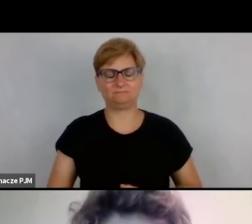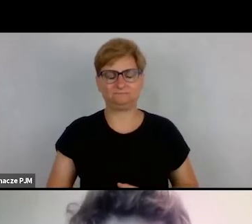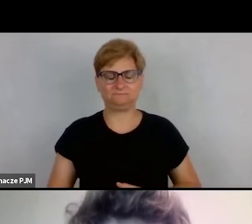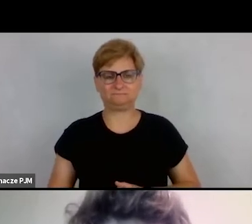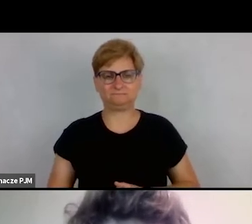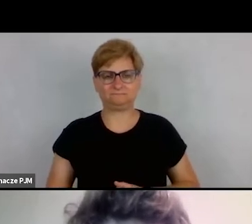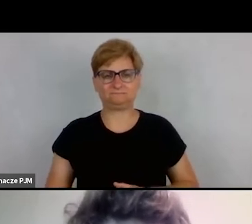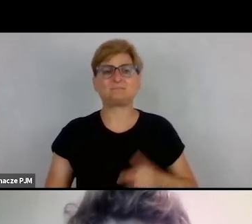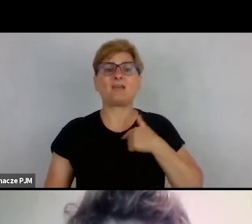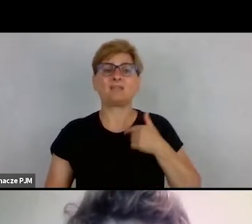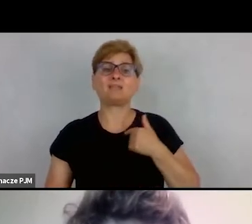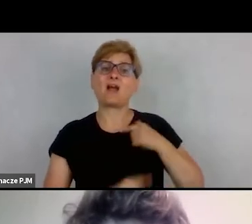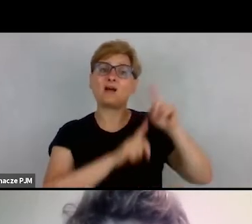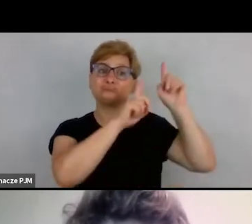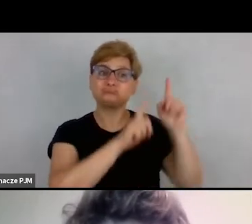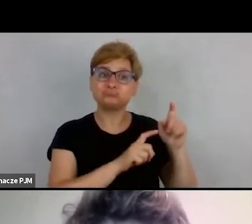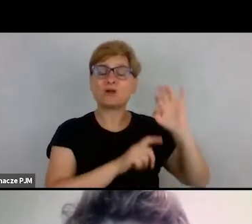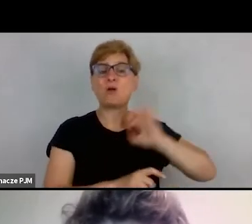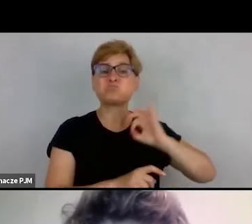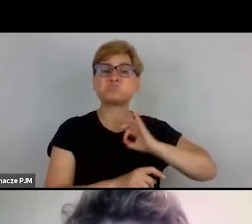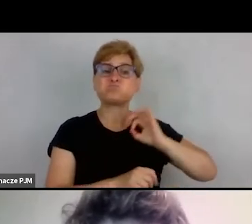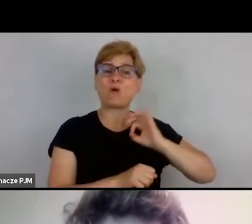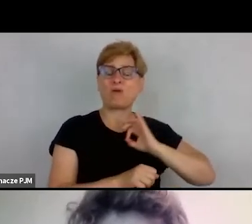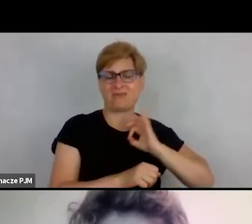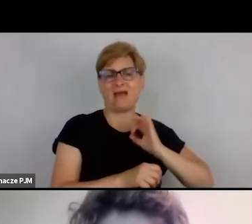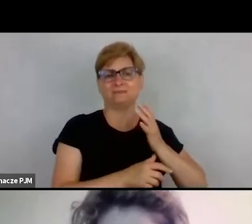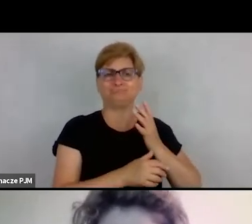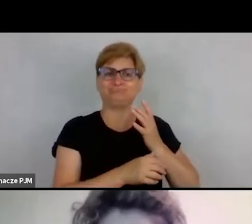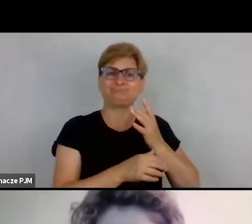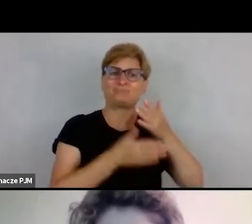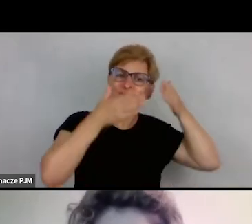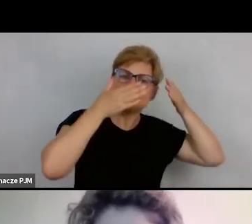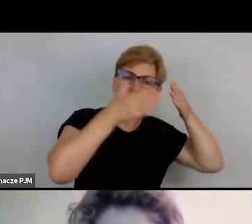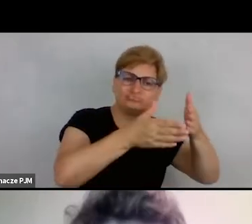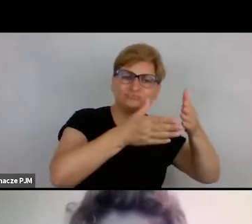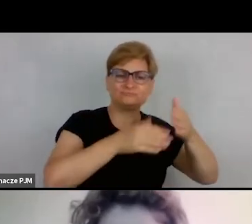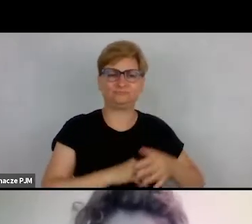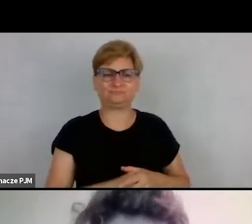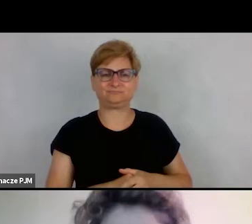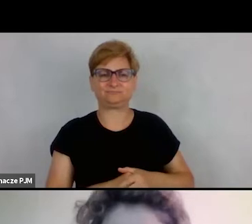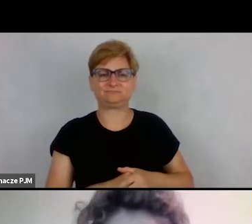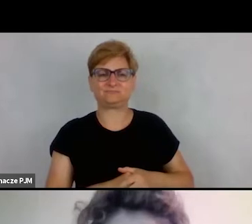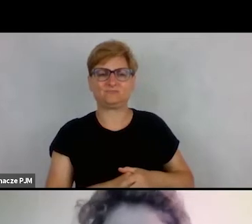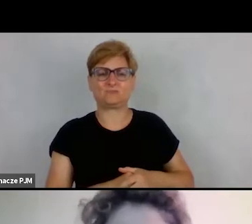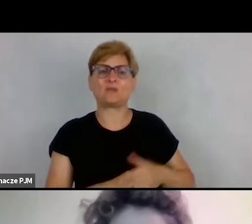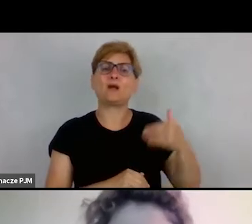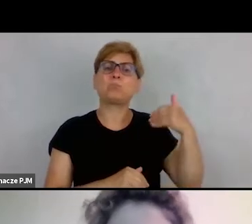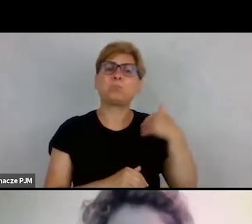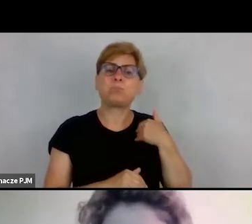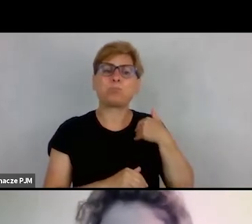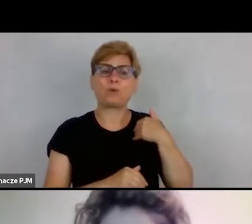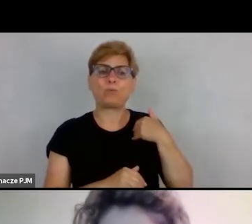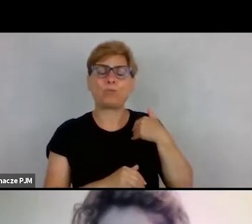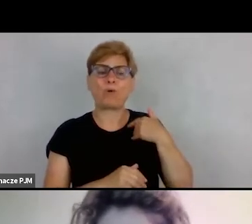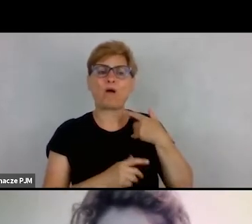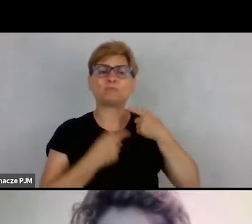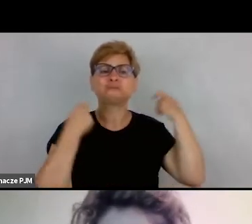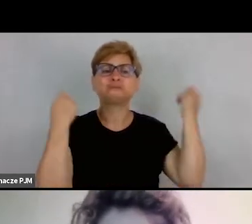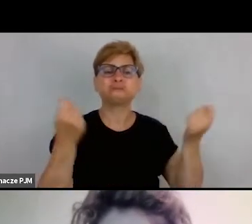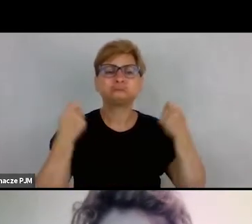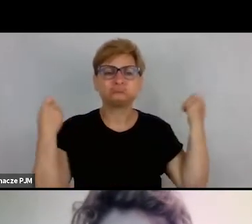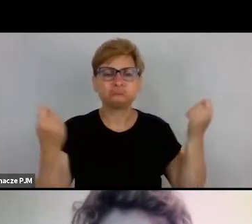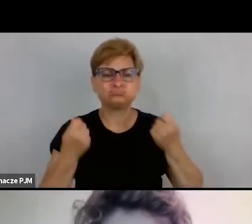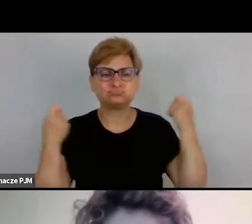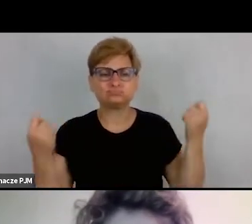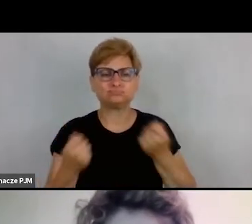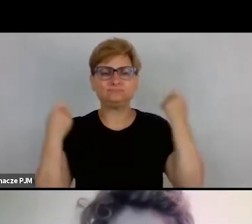oppose the conscription of then white men into the apartheid military. And of course, young men were conscripted